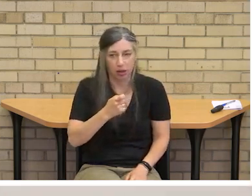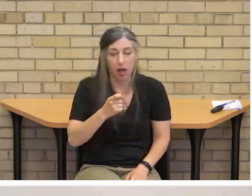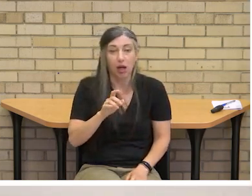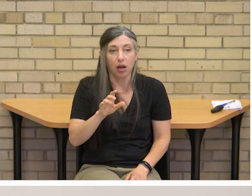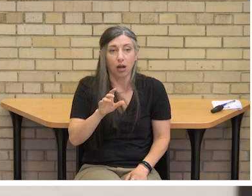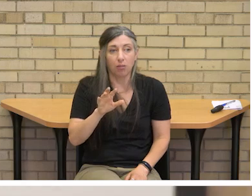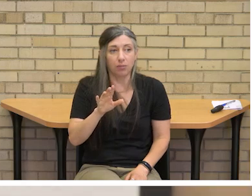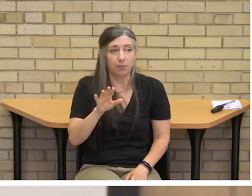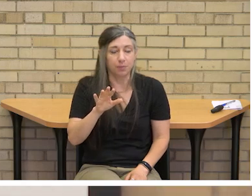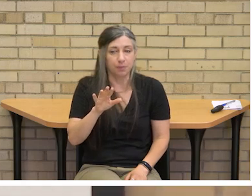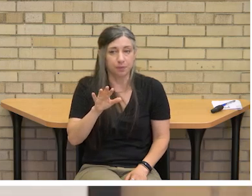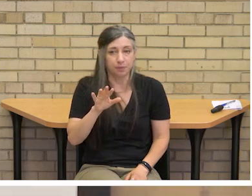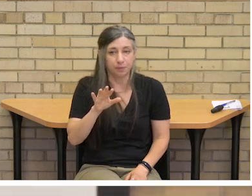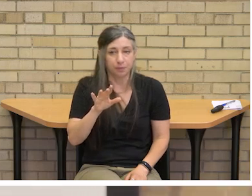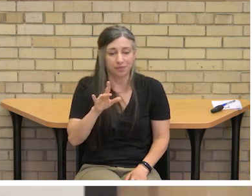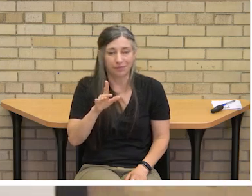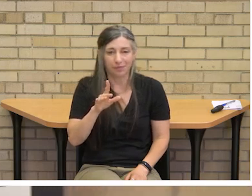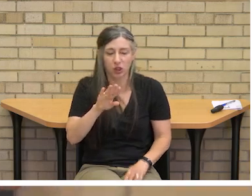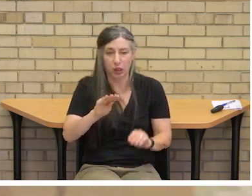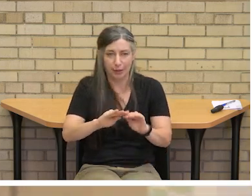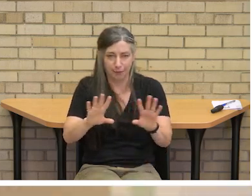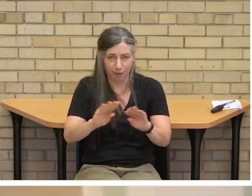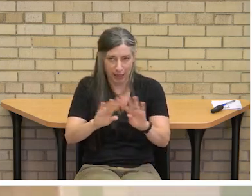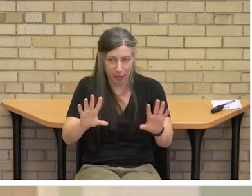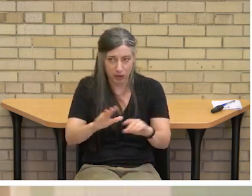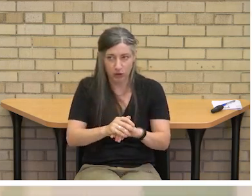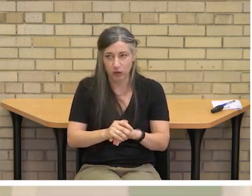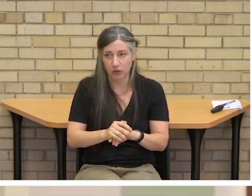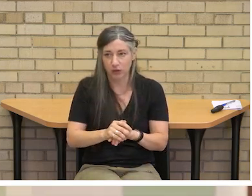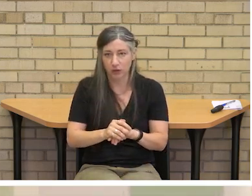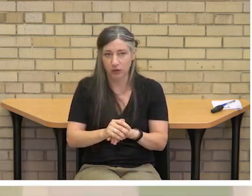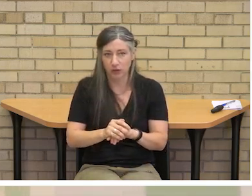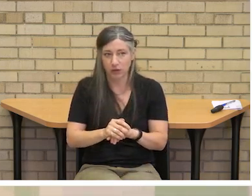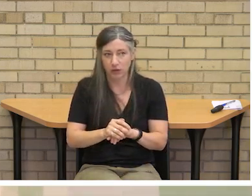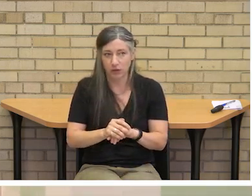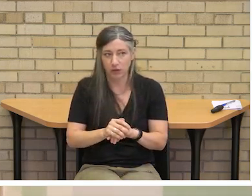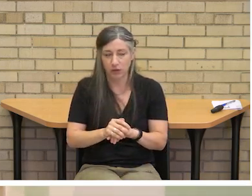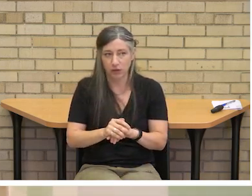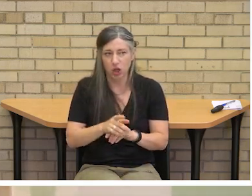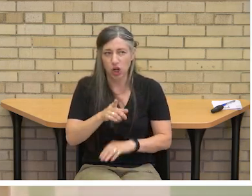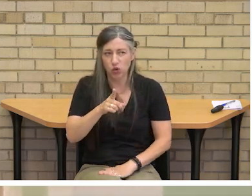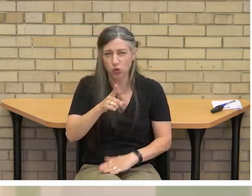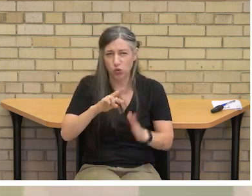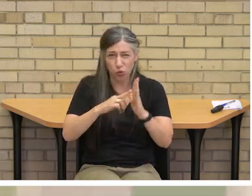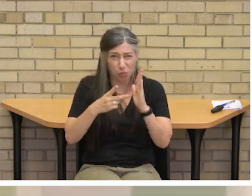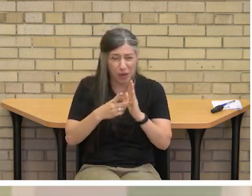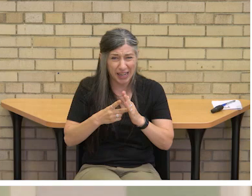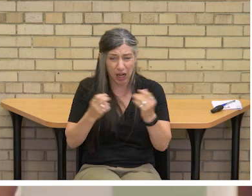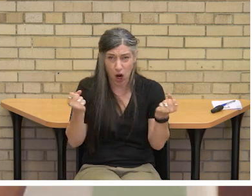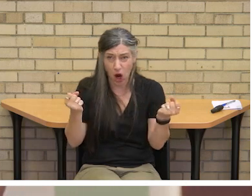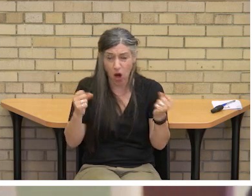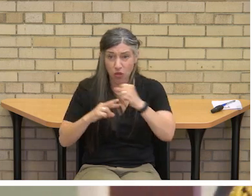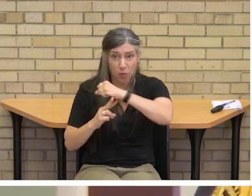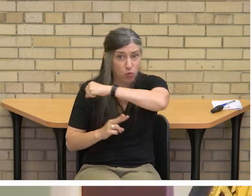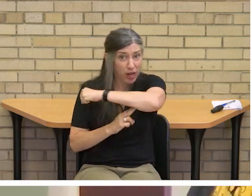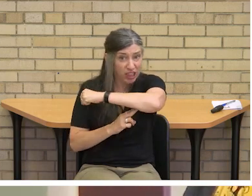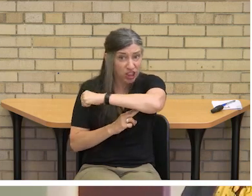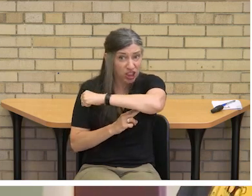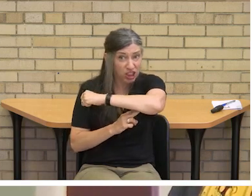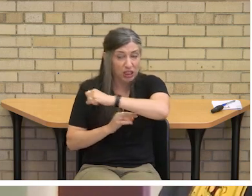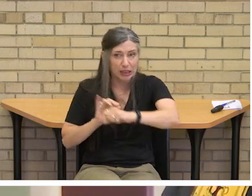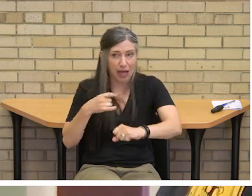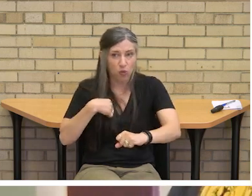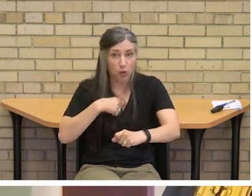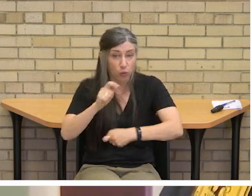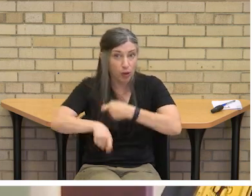Just a possible clarification for the question. Are they talking about the vehicular bridge that we're replacing the superstructure